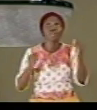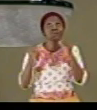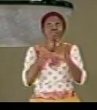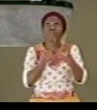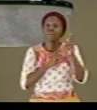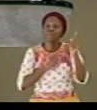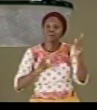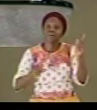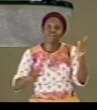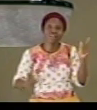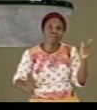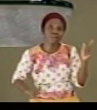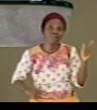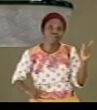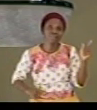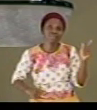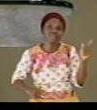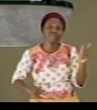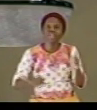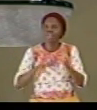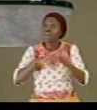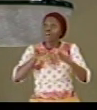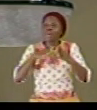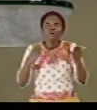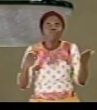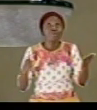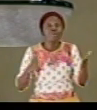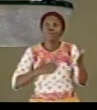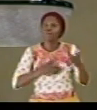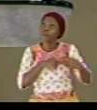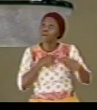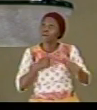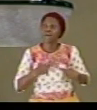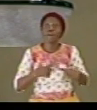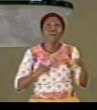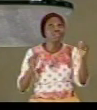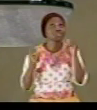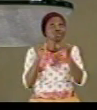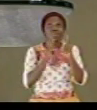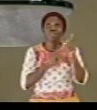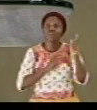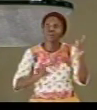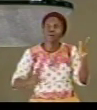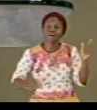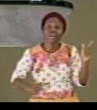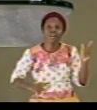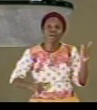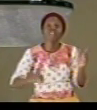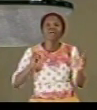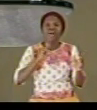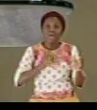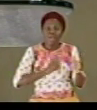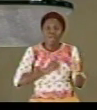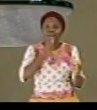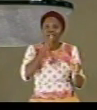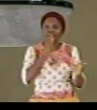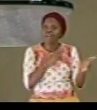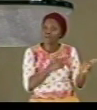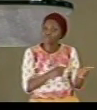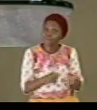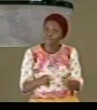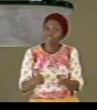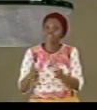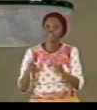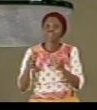oh Lord. Holy Spirit, open my heart, oh Lord. I